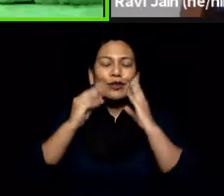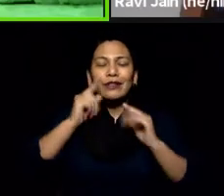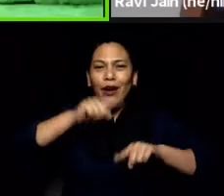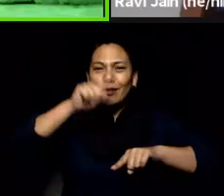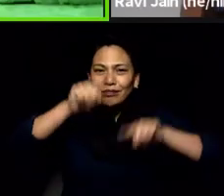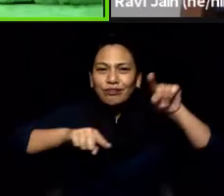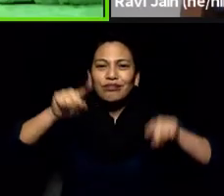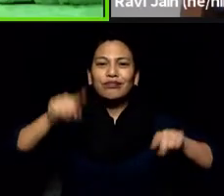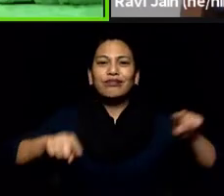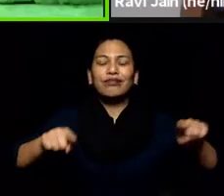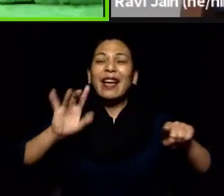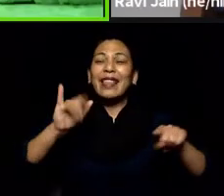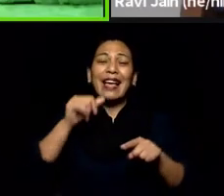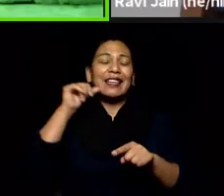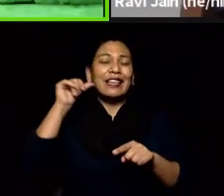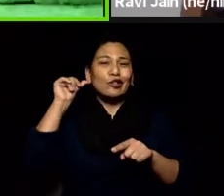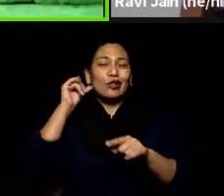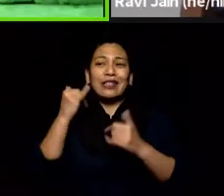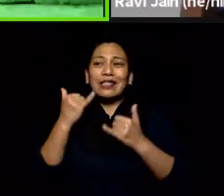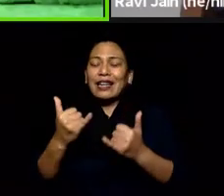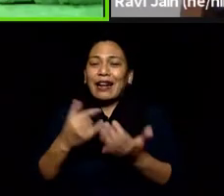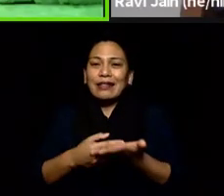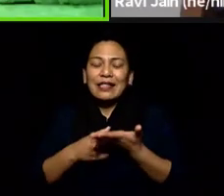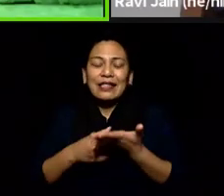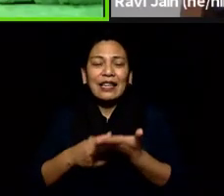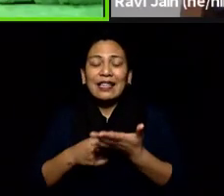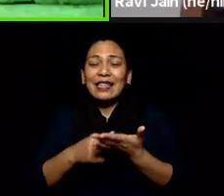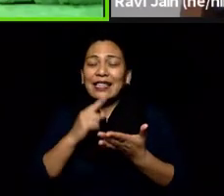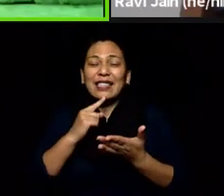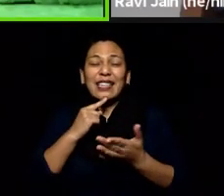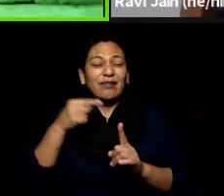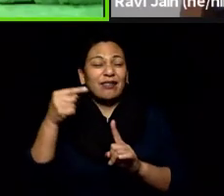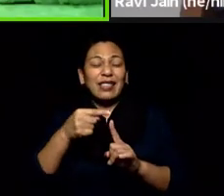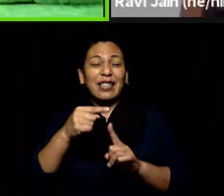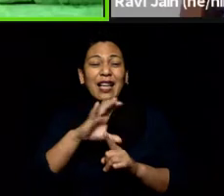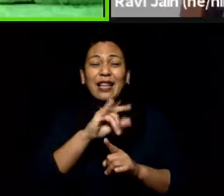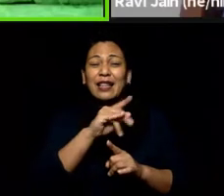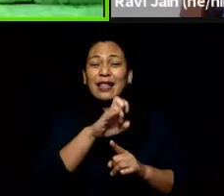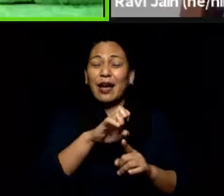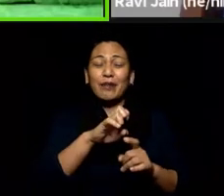which many of the speakers last night have been highlighting, is that